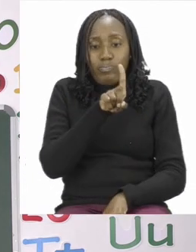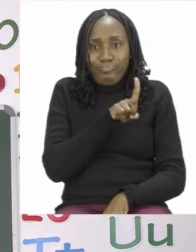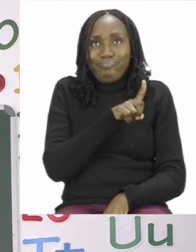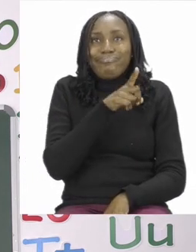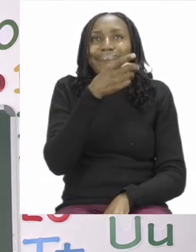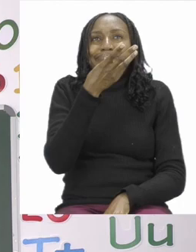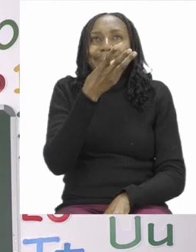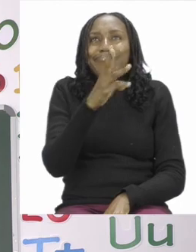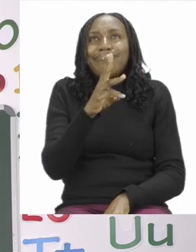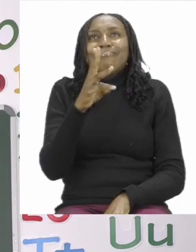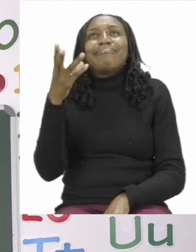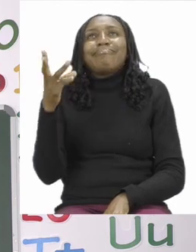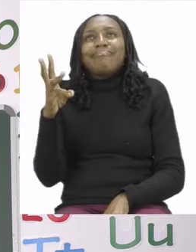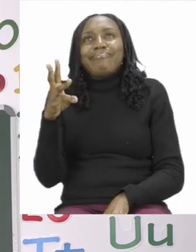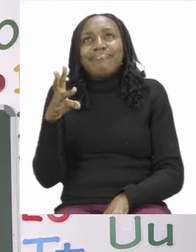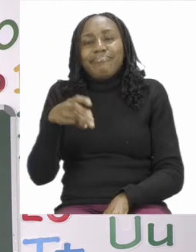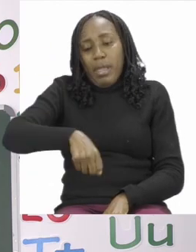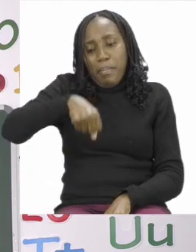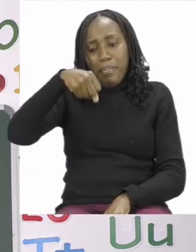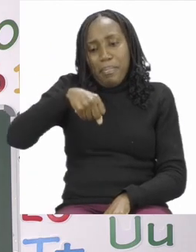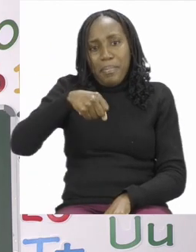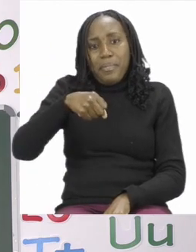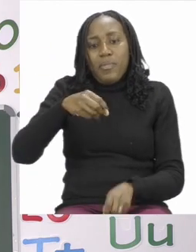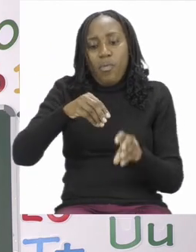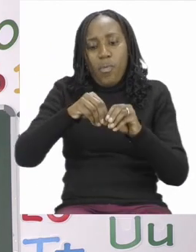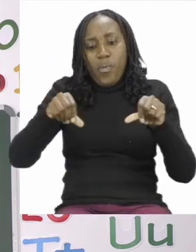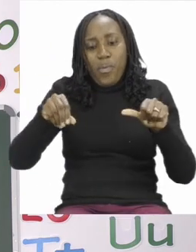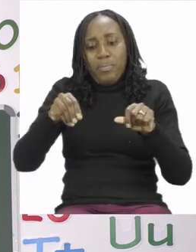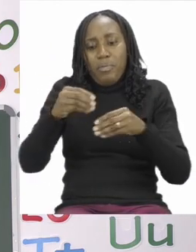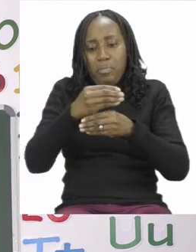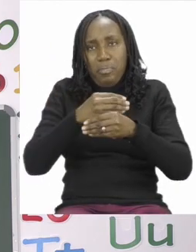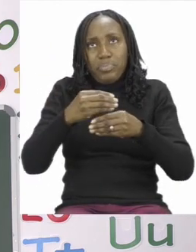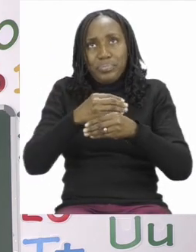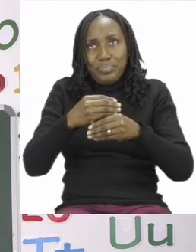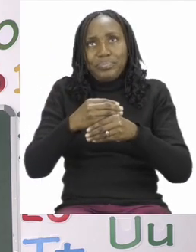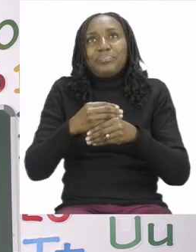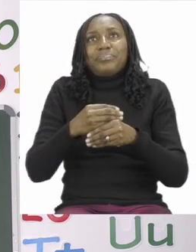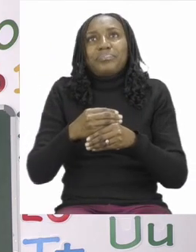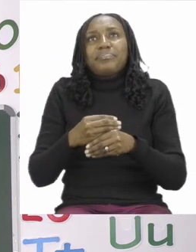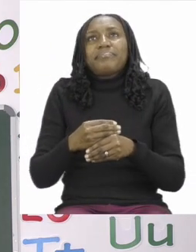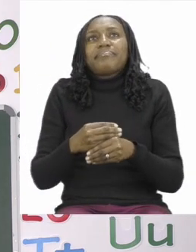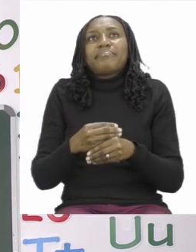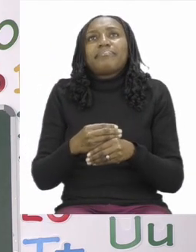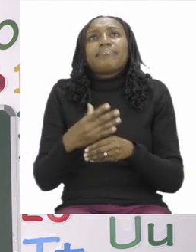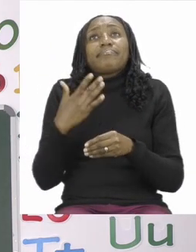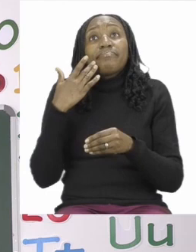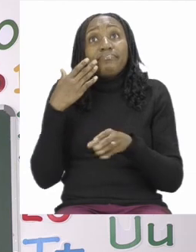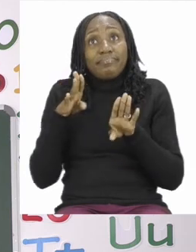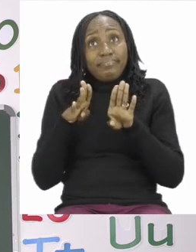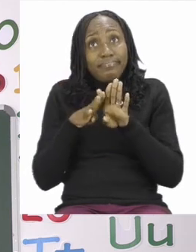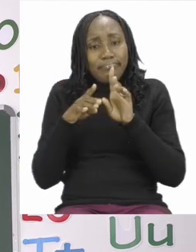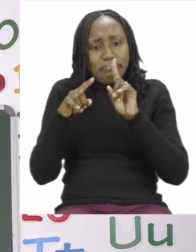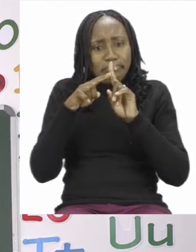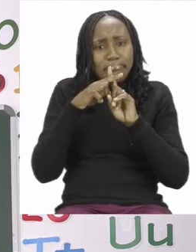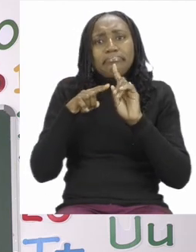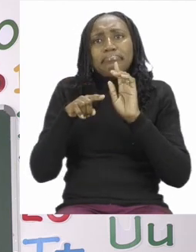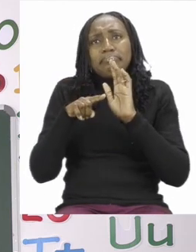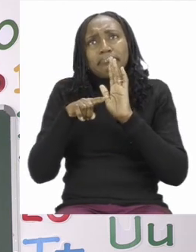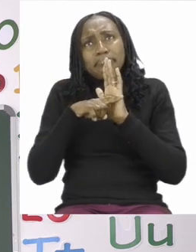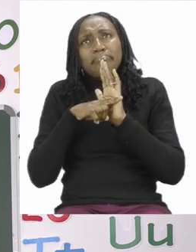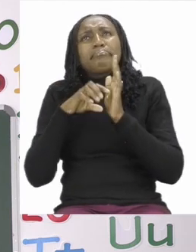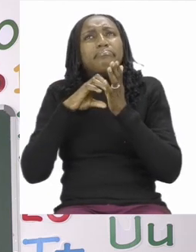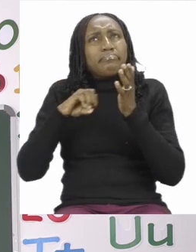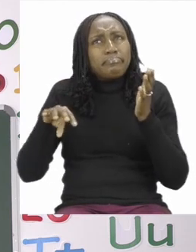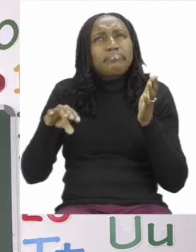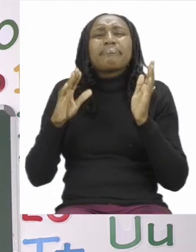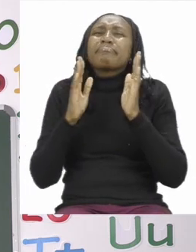166 bags of maize. So take your time when you're doing problem solving sums, boys and girls. And just to check